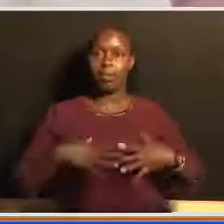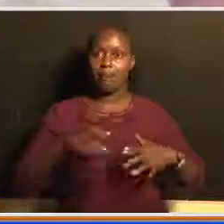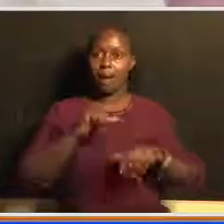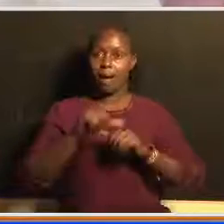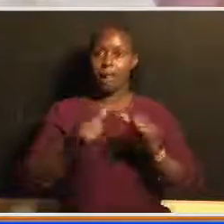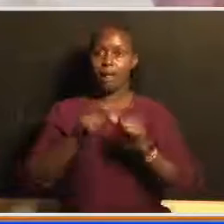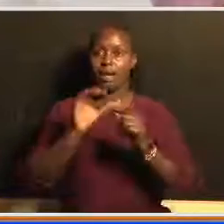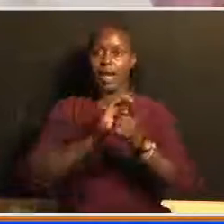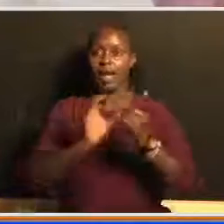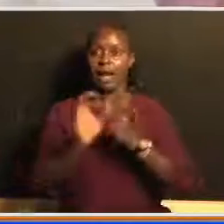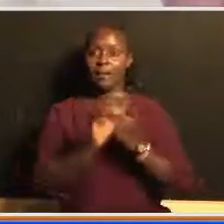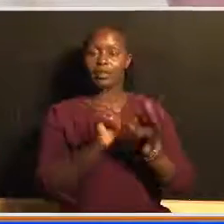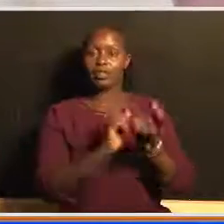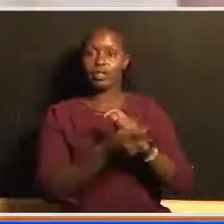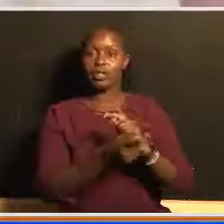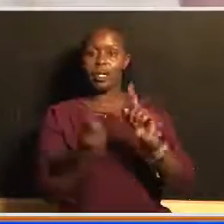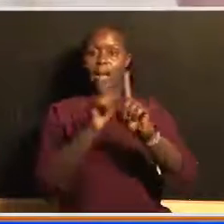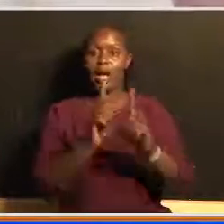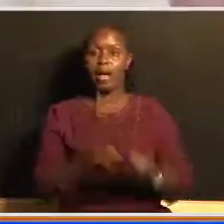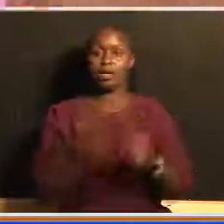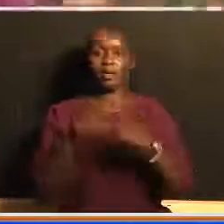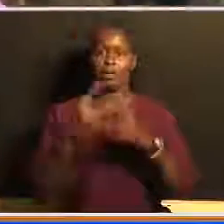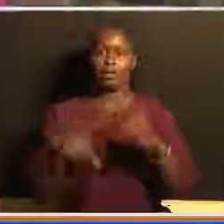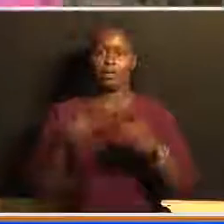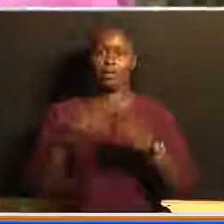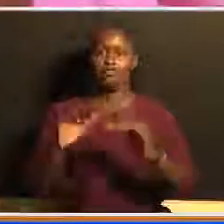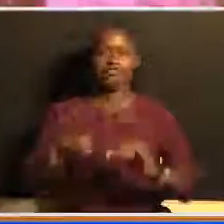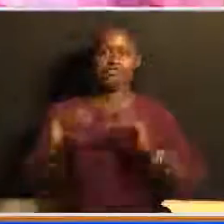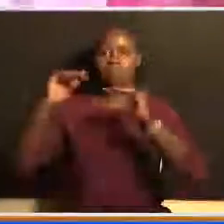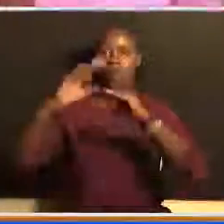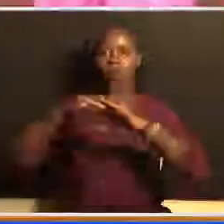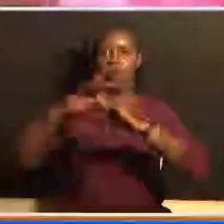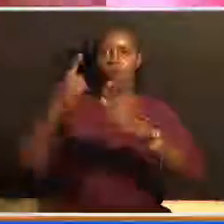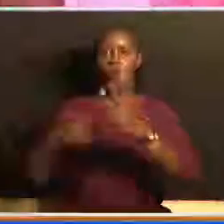and alleviate the effects that would come with climate change?